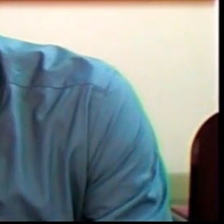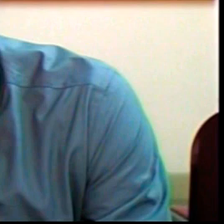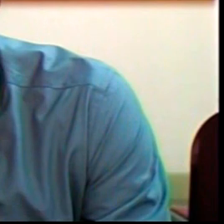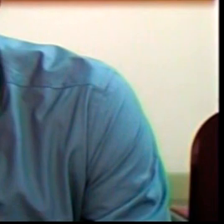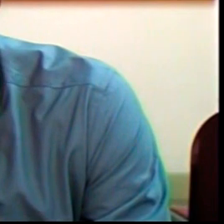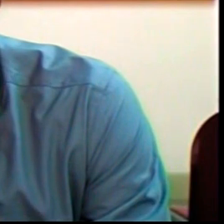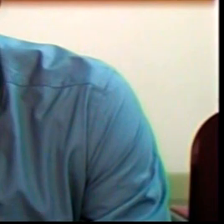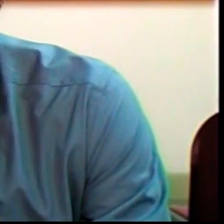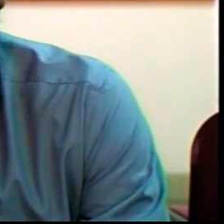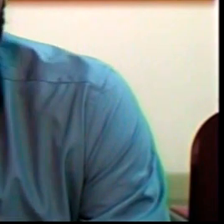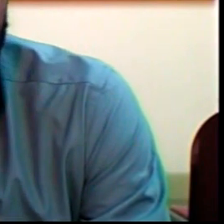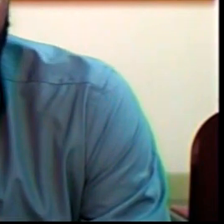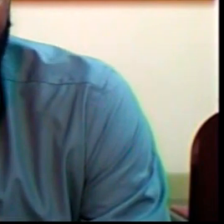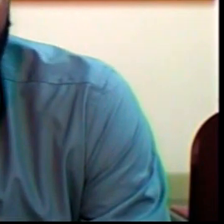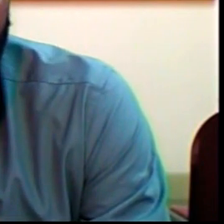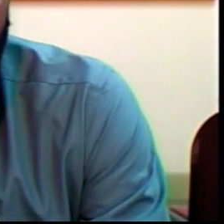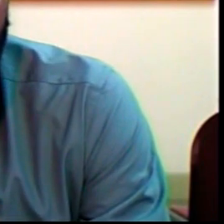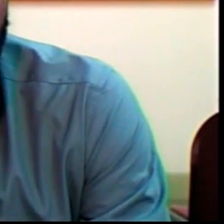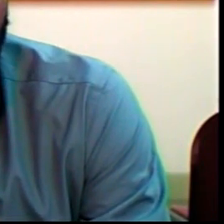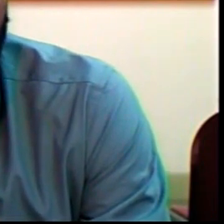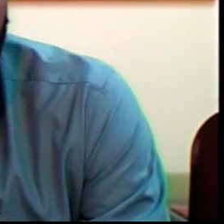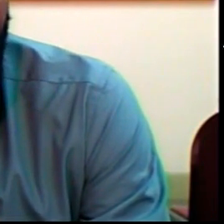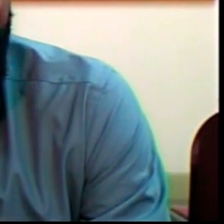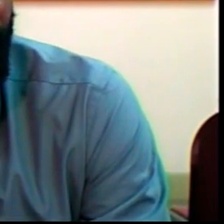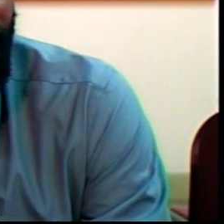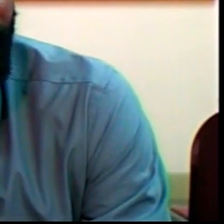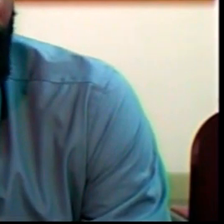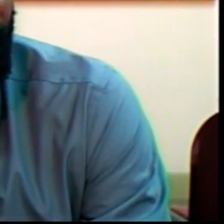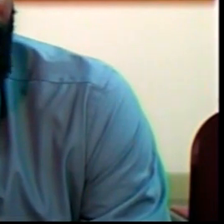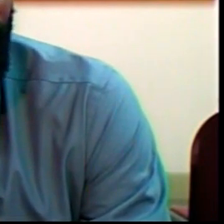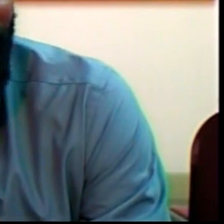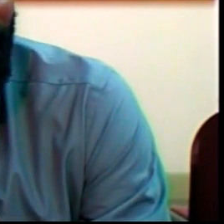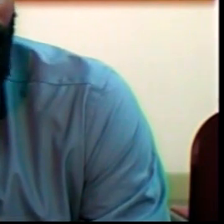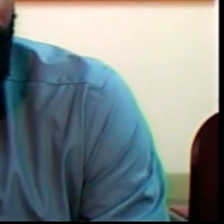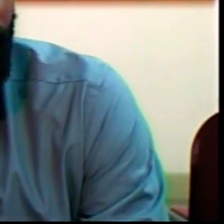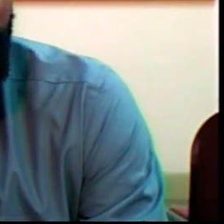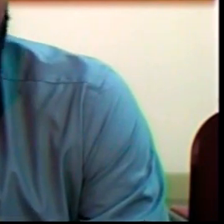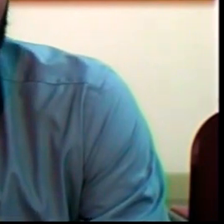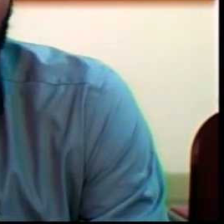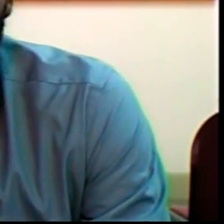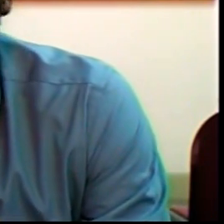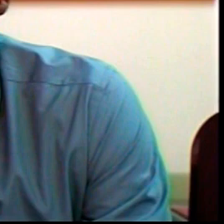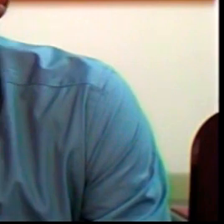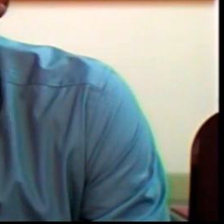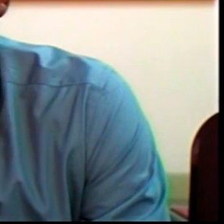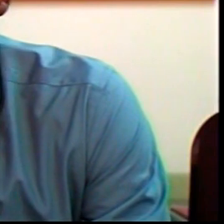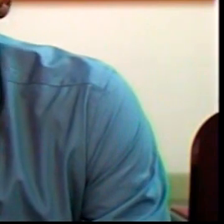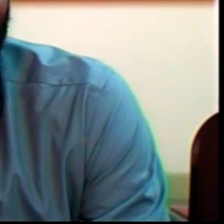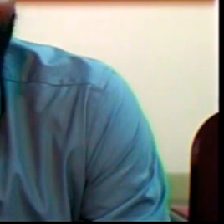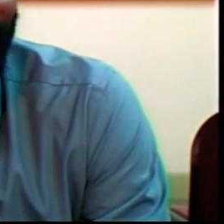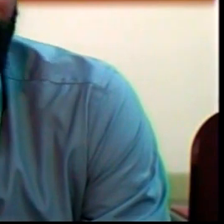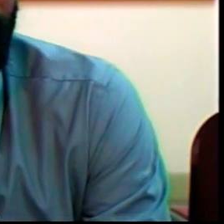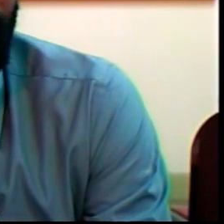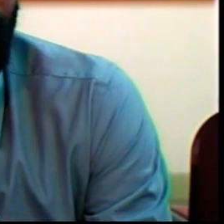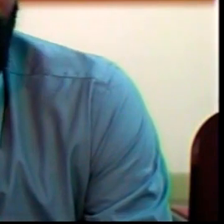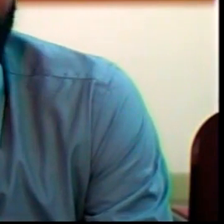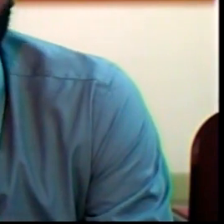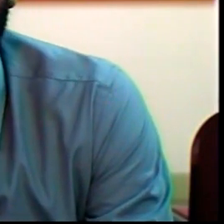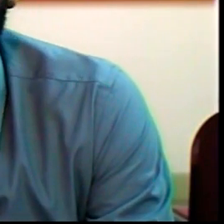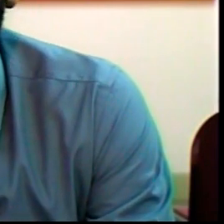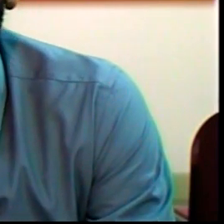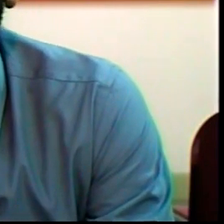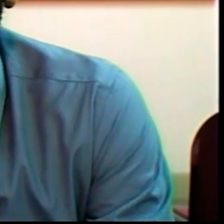links. And when I say bad, I mean it not in a relative sense, but just bad. Number 2, we have